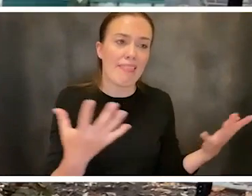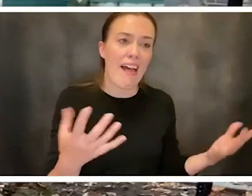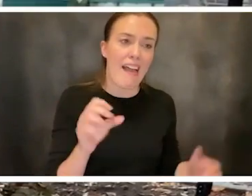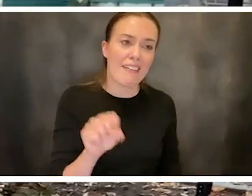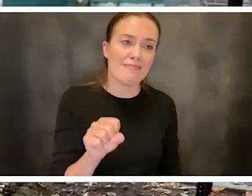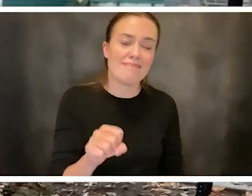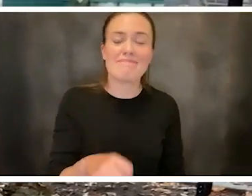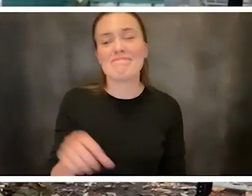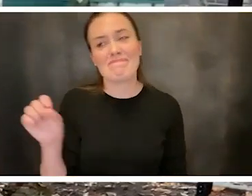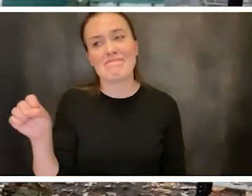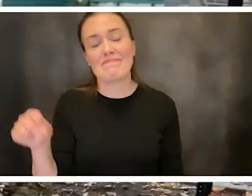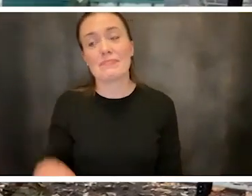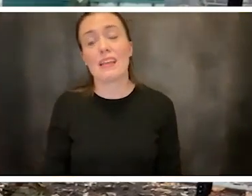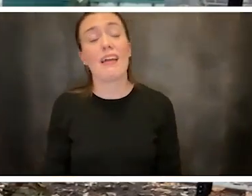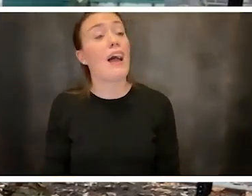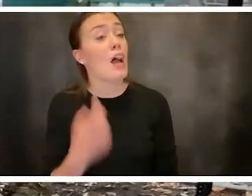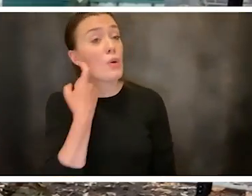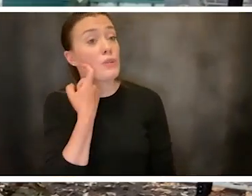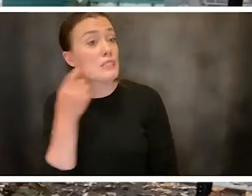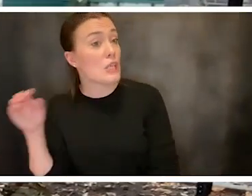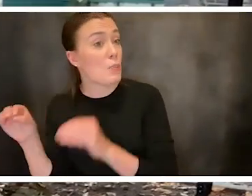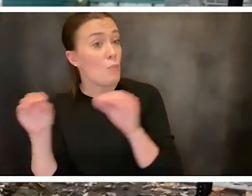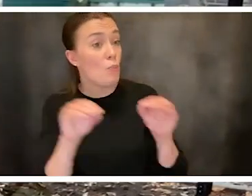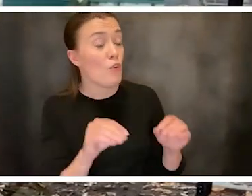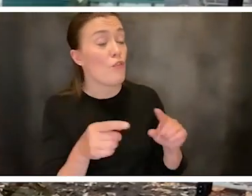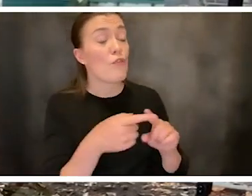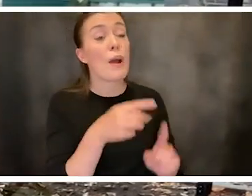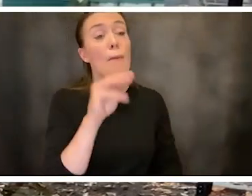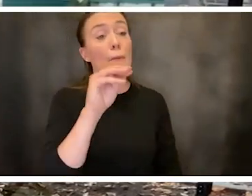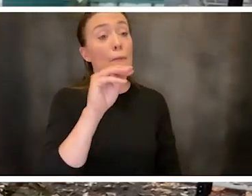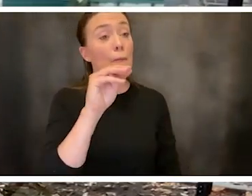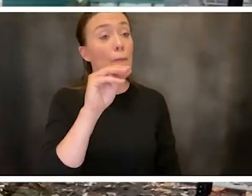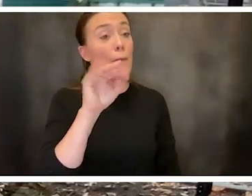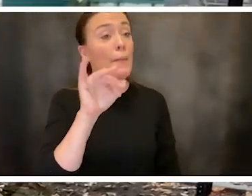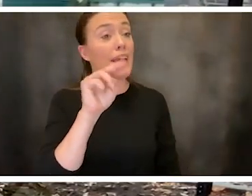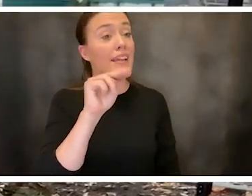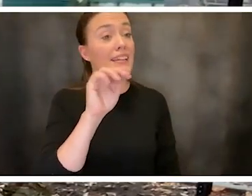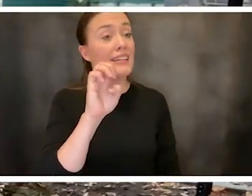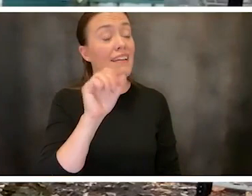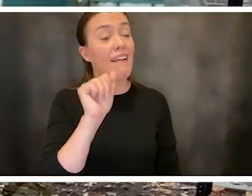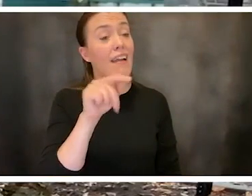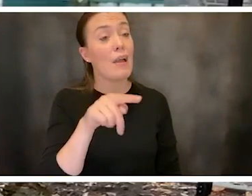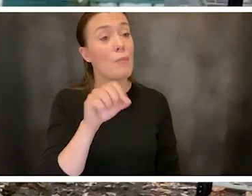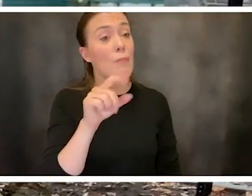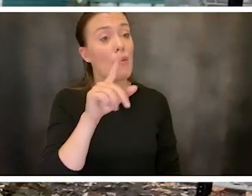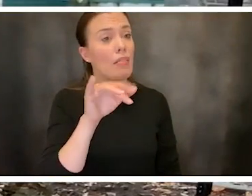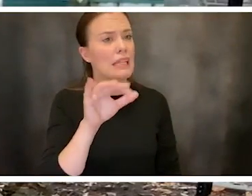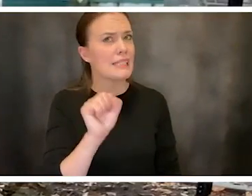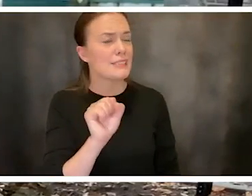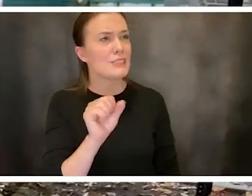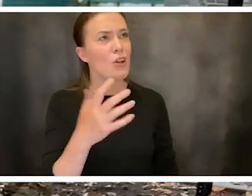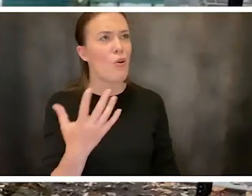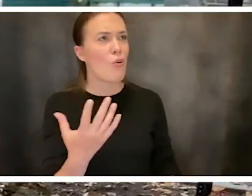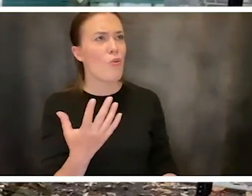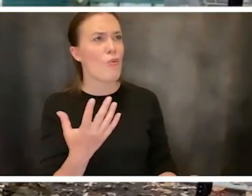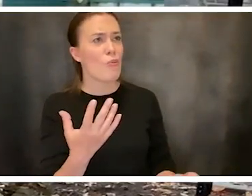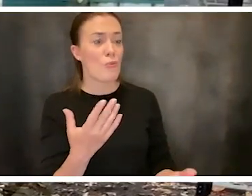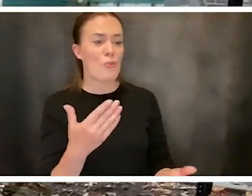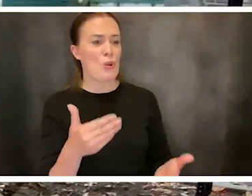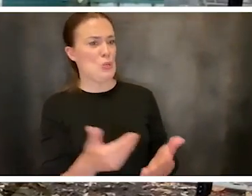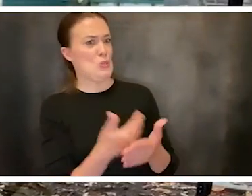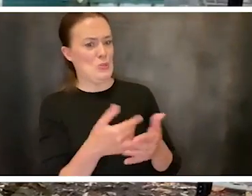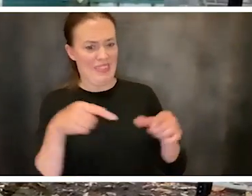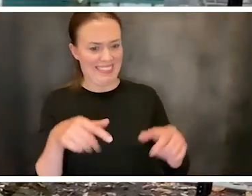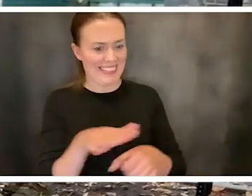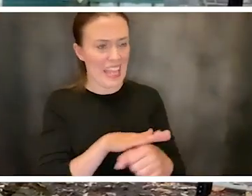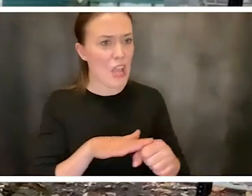family, and we're getting to know Princeton still. What are some other favorite, what are some favorite things, favorite food, favorite place to...